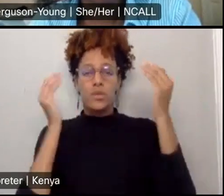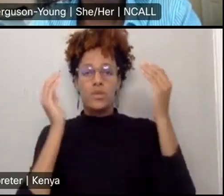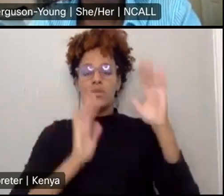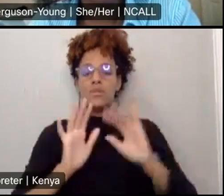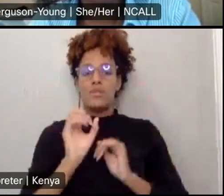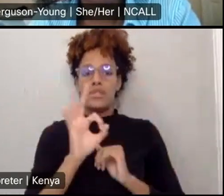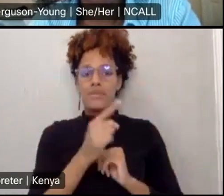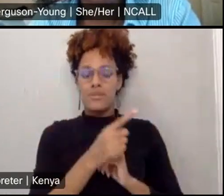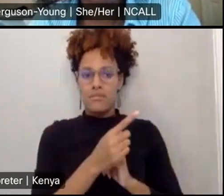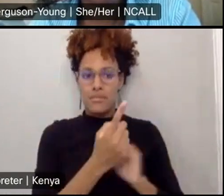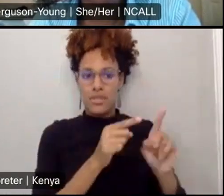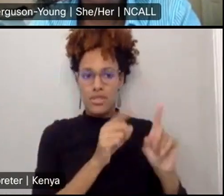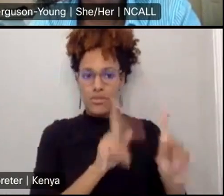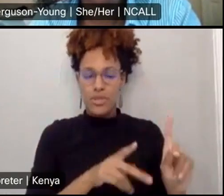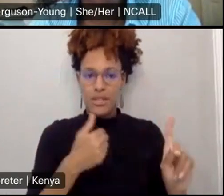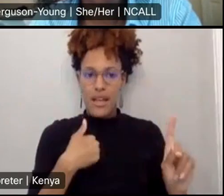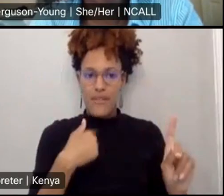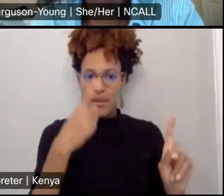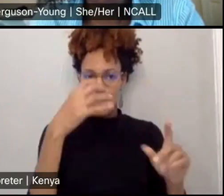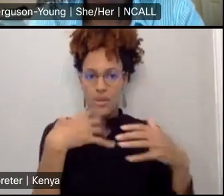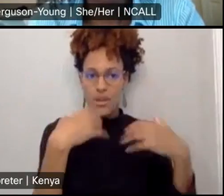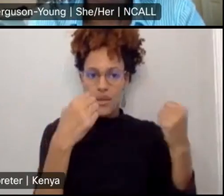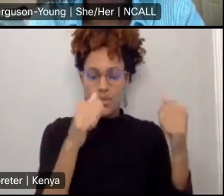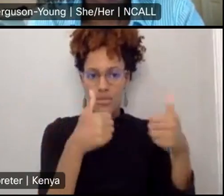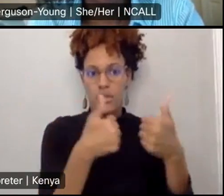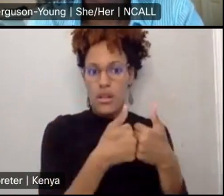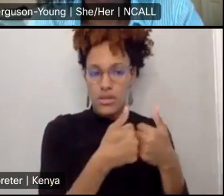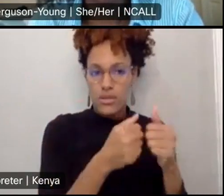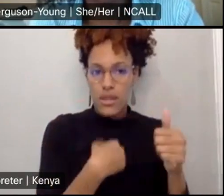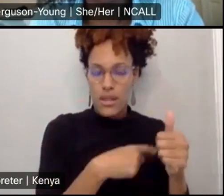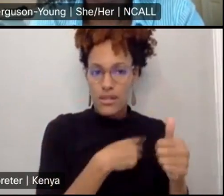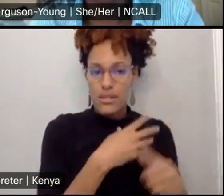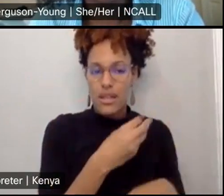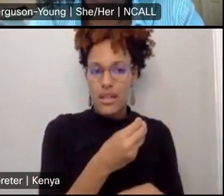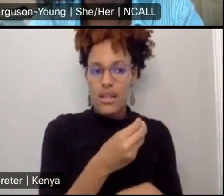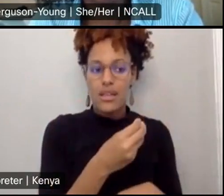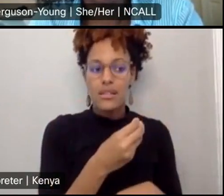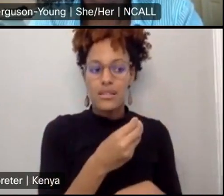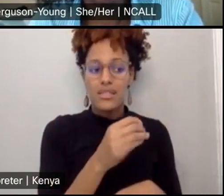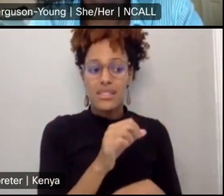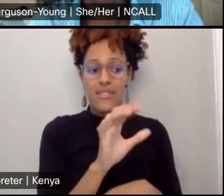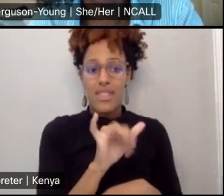someone is having a mental health crisis with us. So if that's the case,